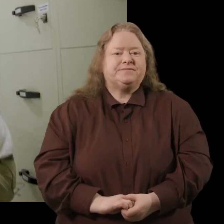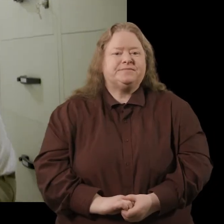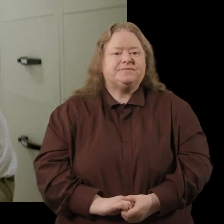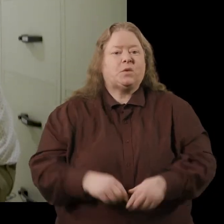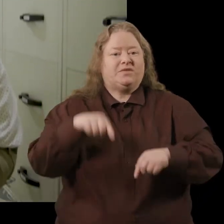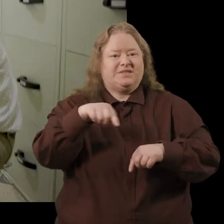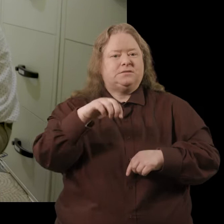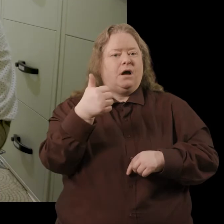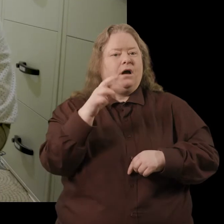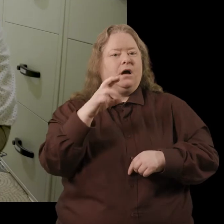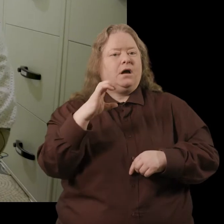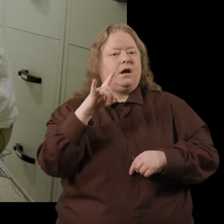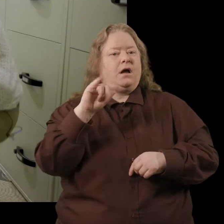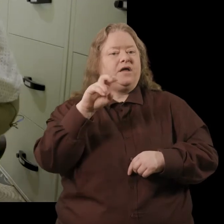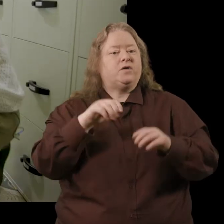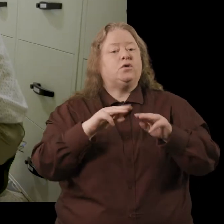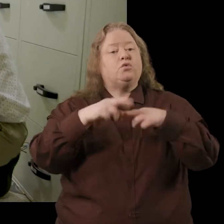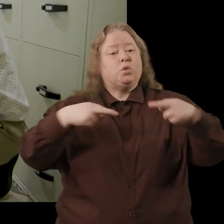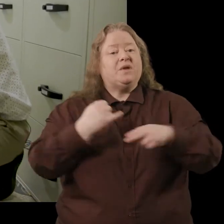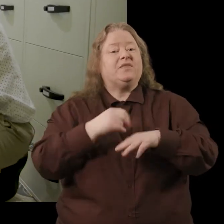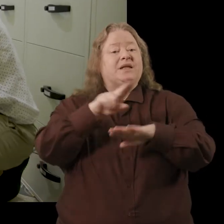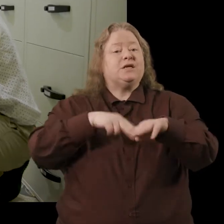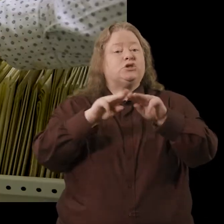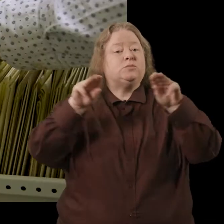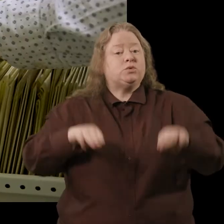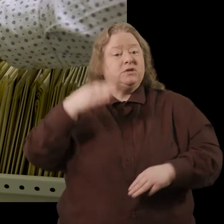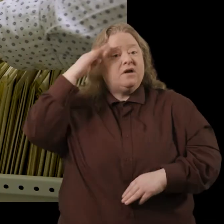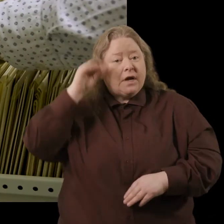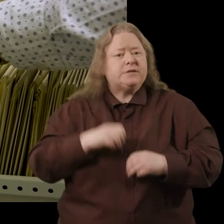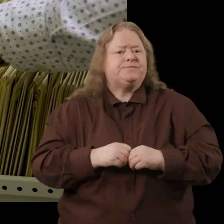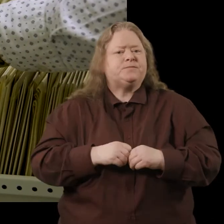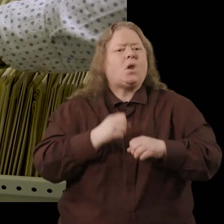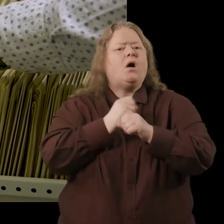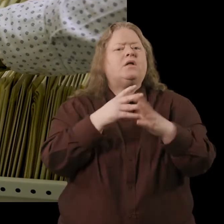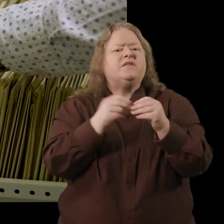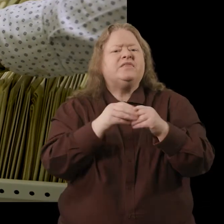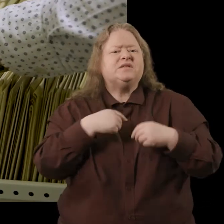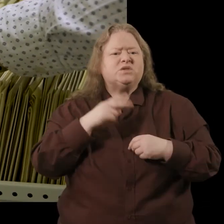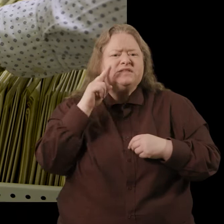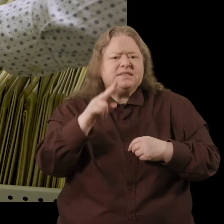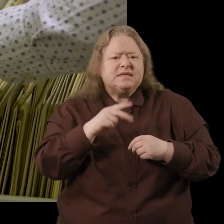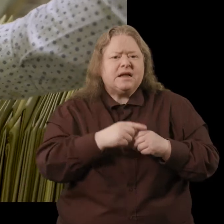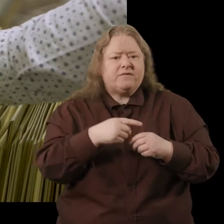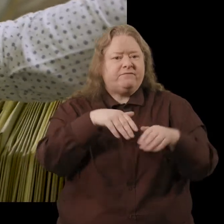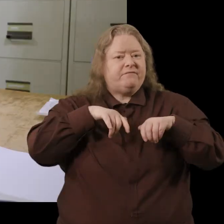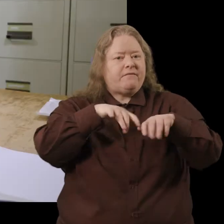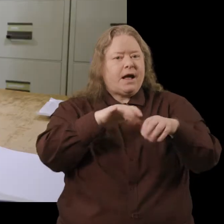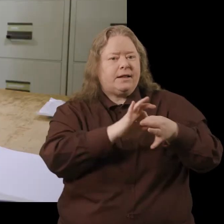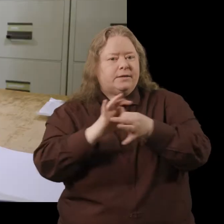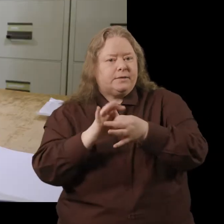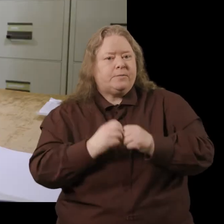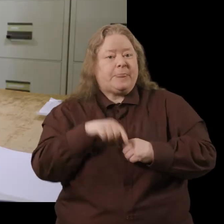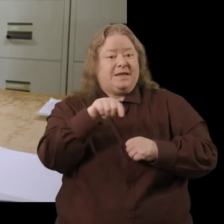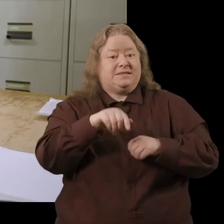So this is the archive room in the National Museum of Ireland. All of the objects we've seen have a file connected to them. This